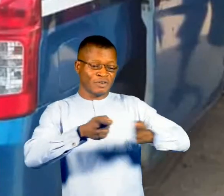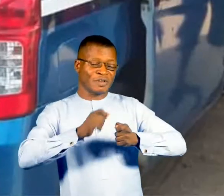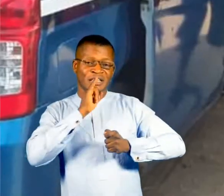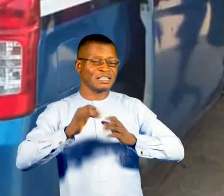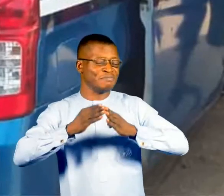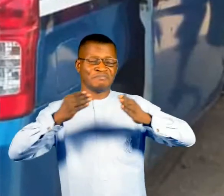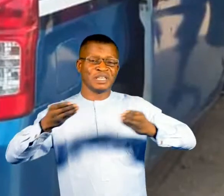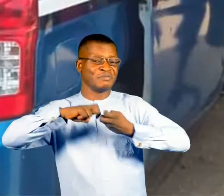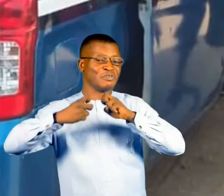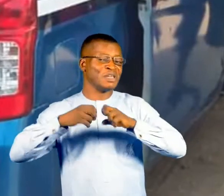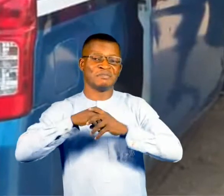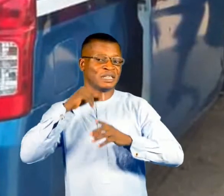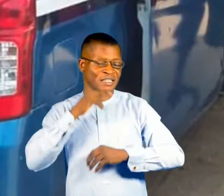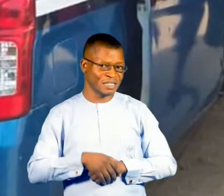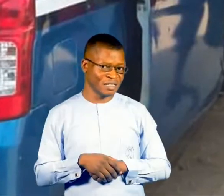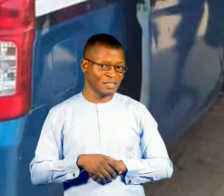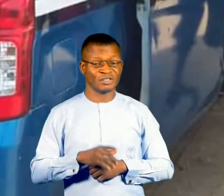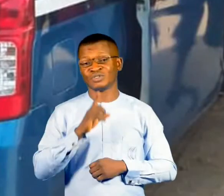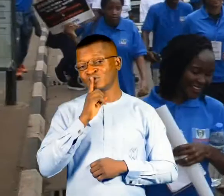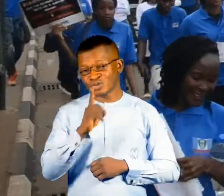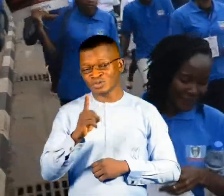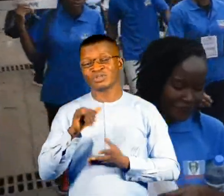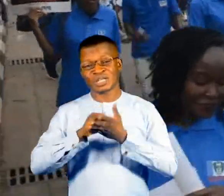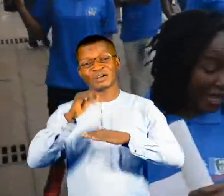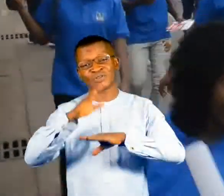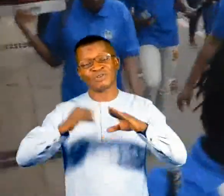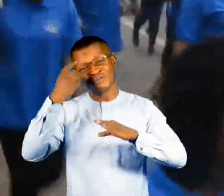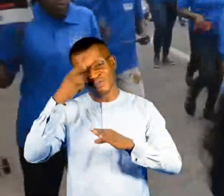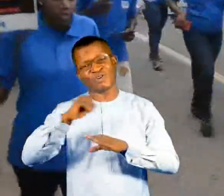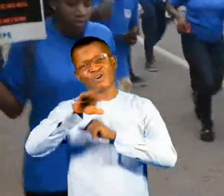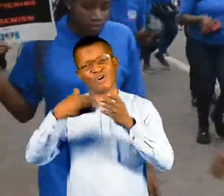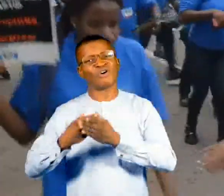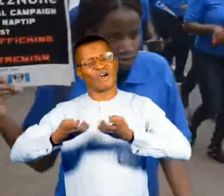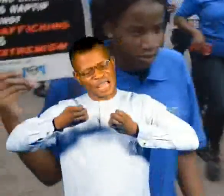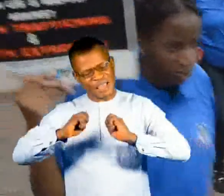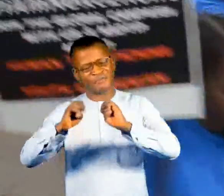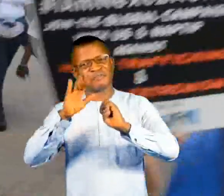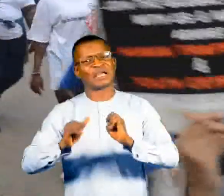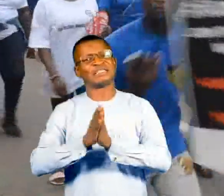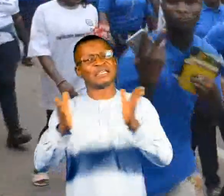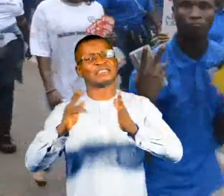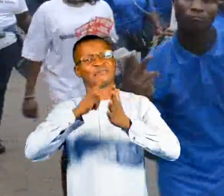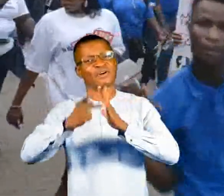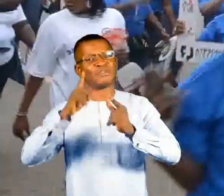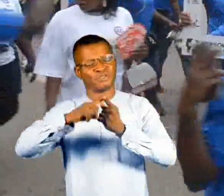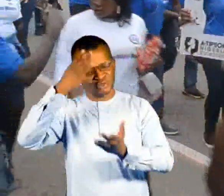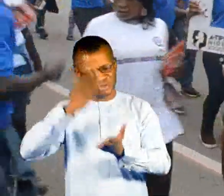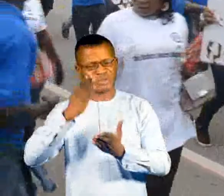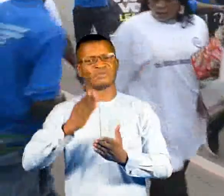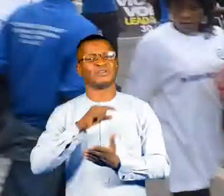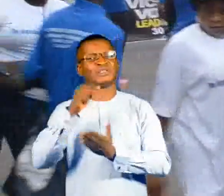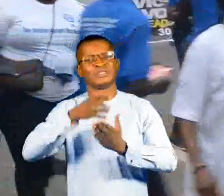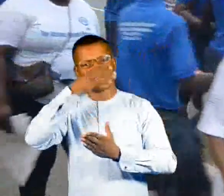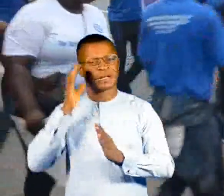Internal trafficking is a huge problem in Nigeria. This indeed calls for concerted efforts by all stakeholders and the general